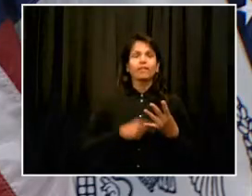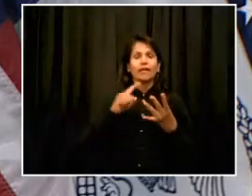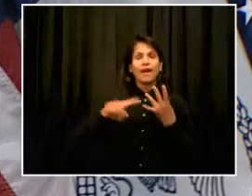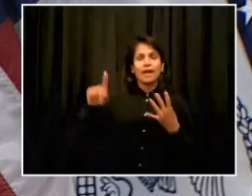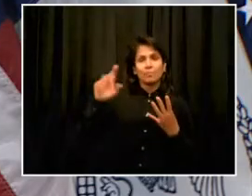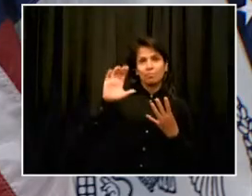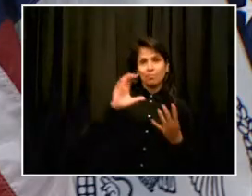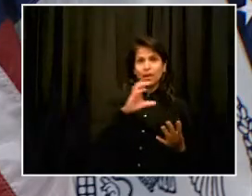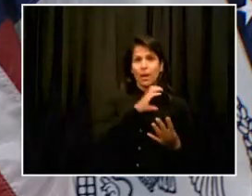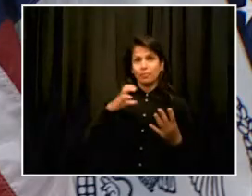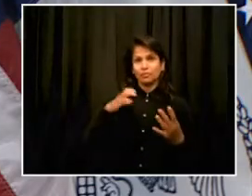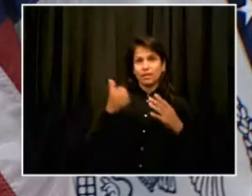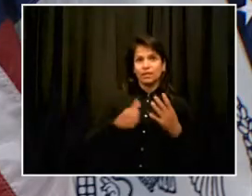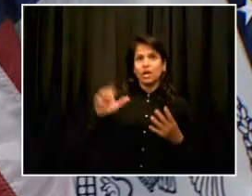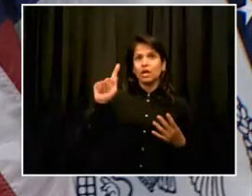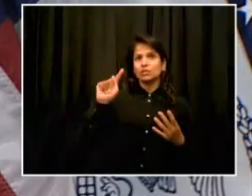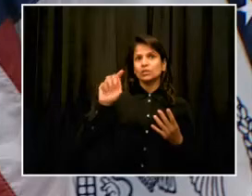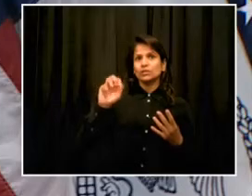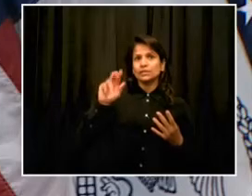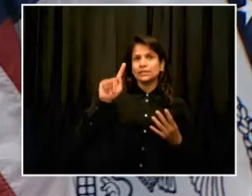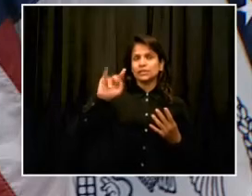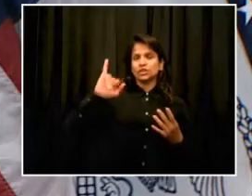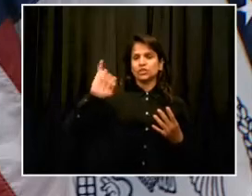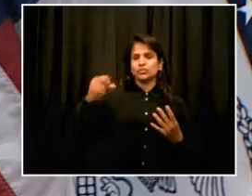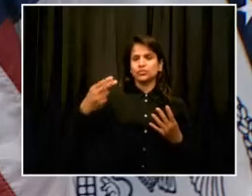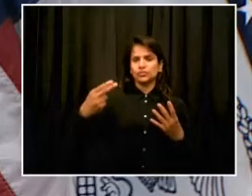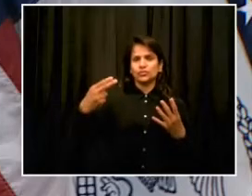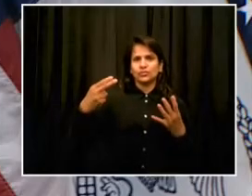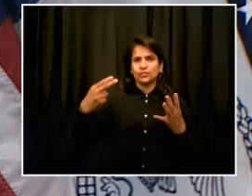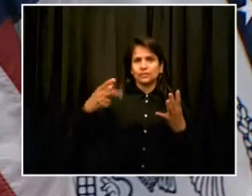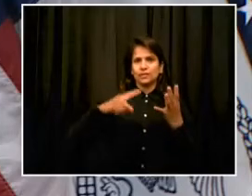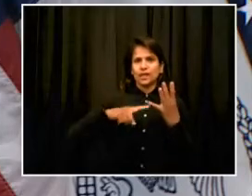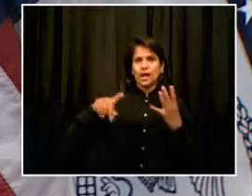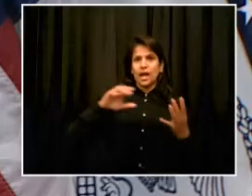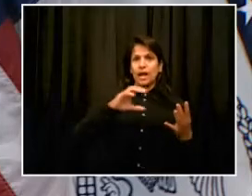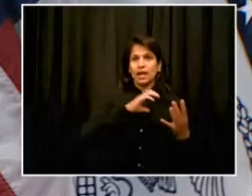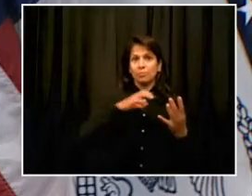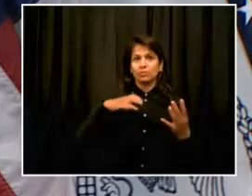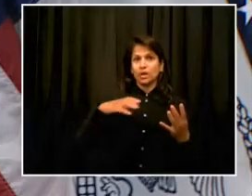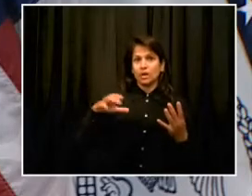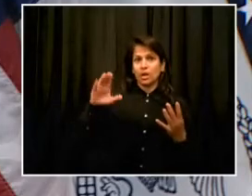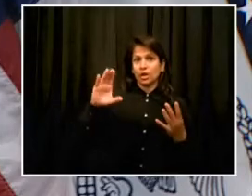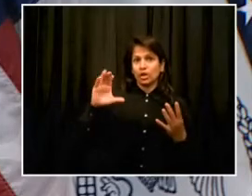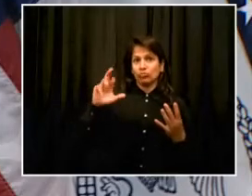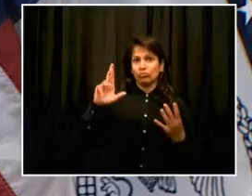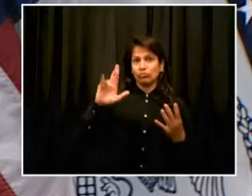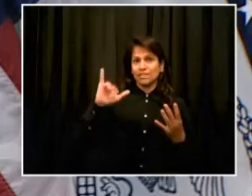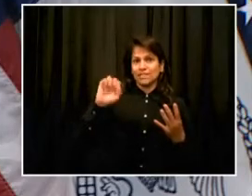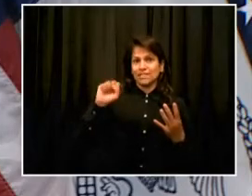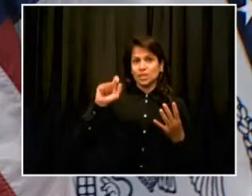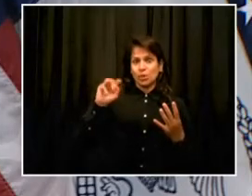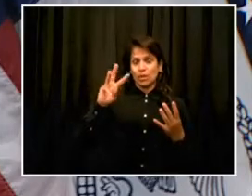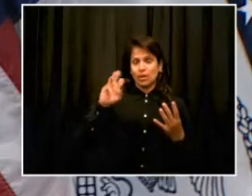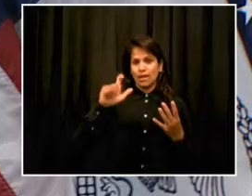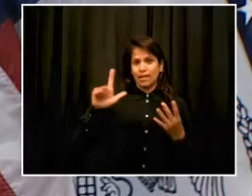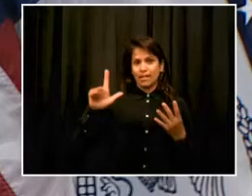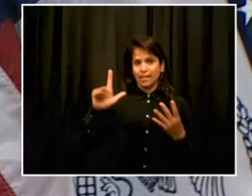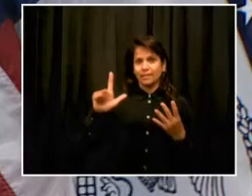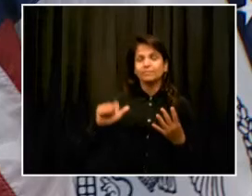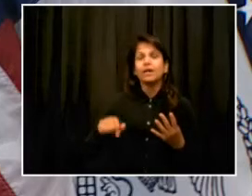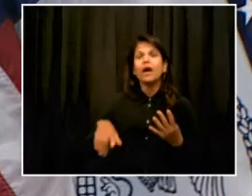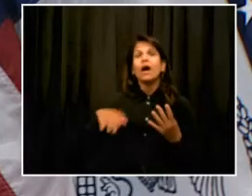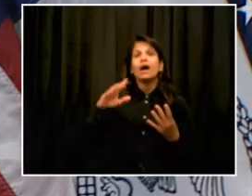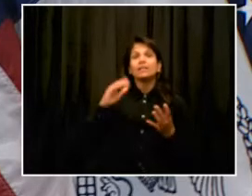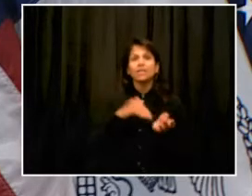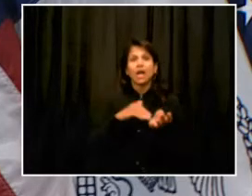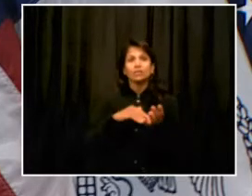Commissioner Criswell, and Senior Advisor Dr. Varma. With that, I'll start with Emily from New York One. Good